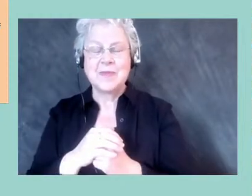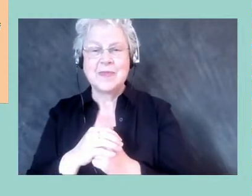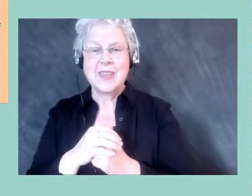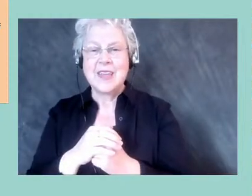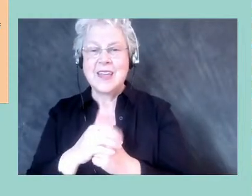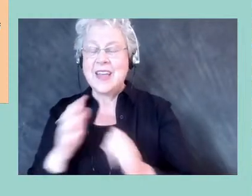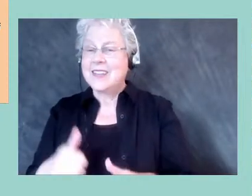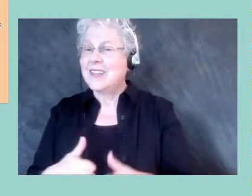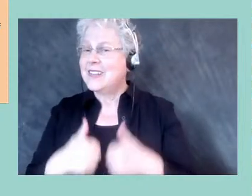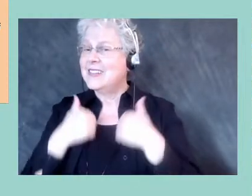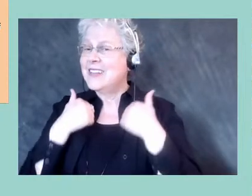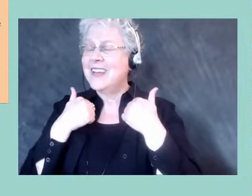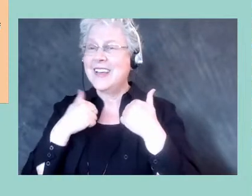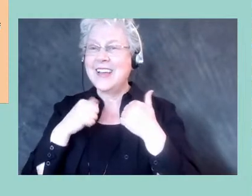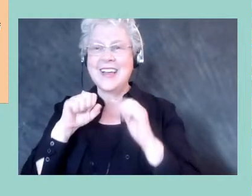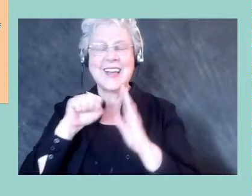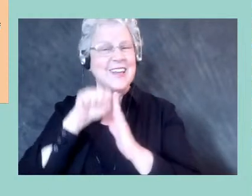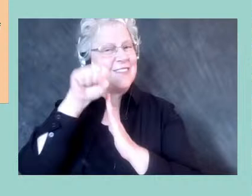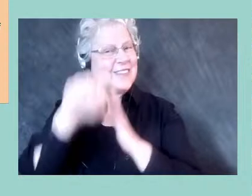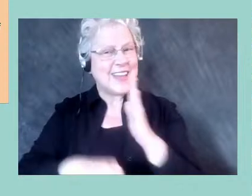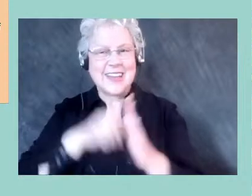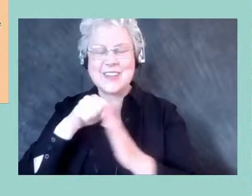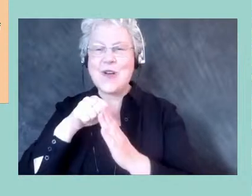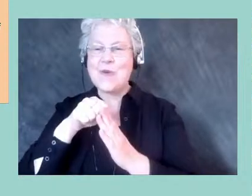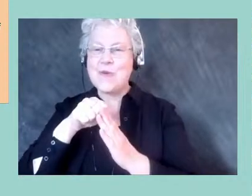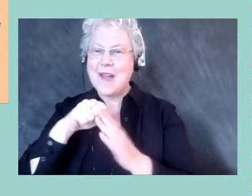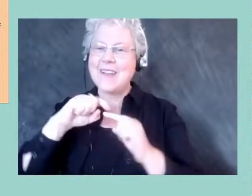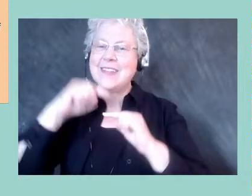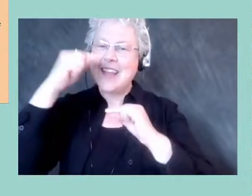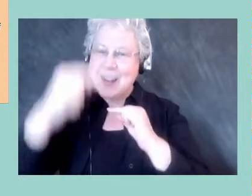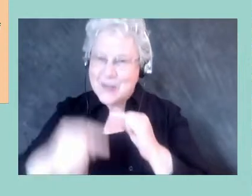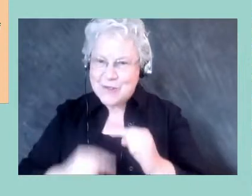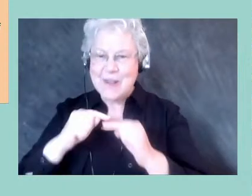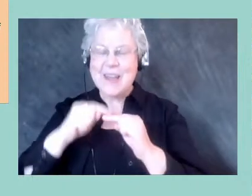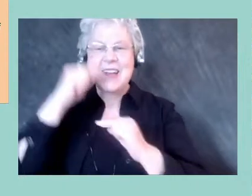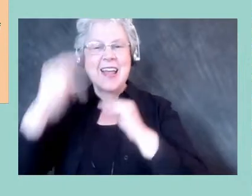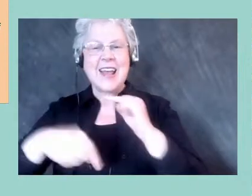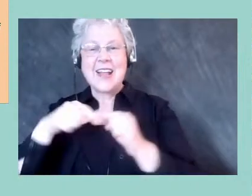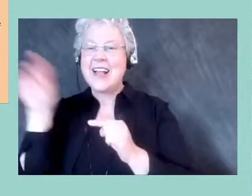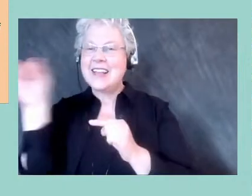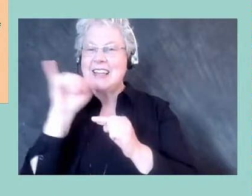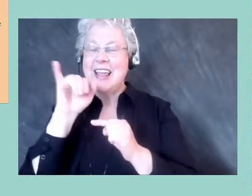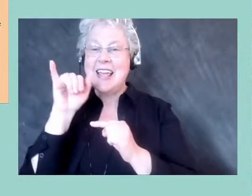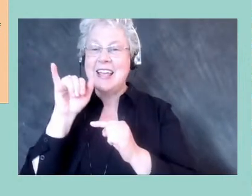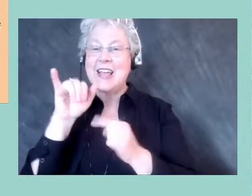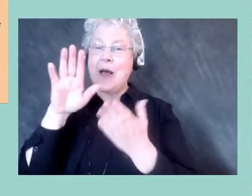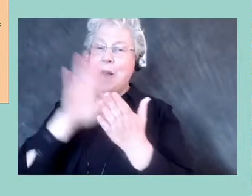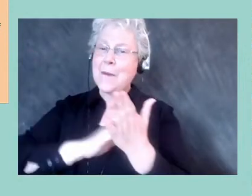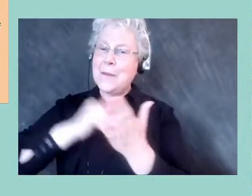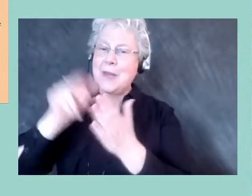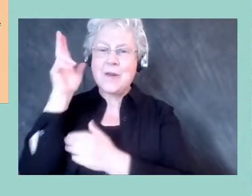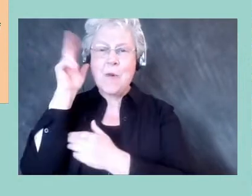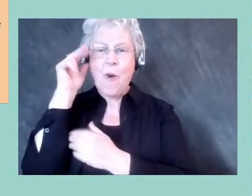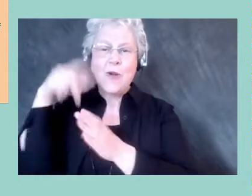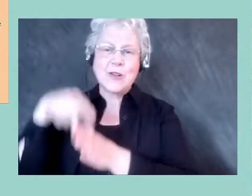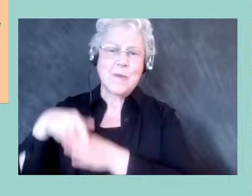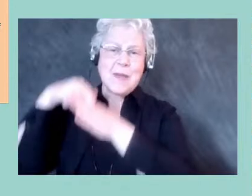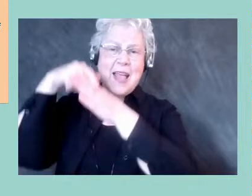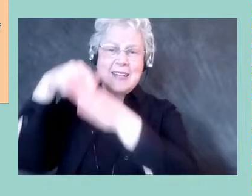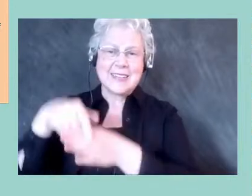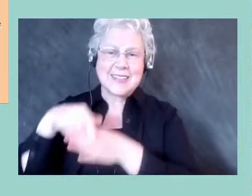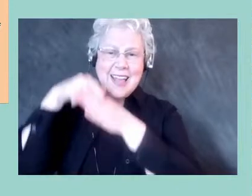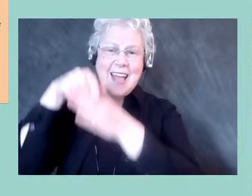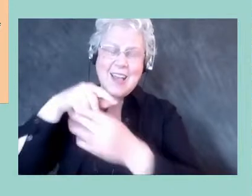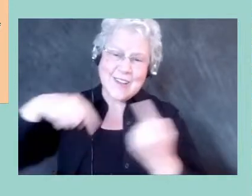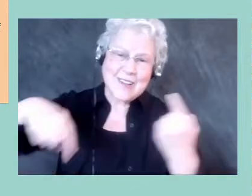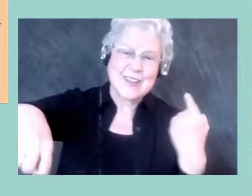down. And the seasons, they go round and round, and the painted ponies go